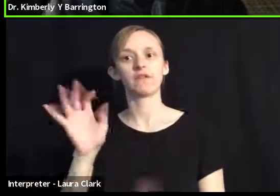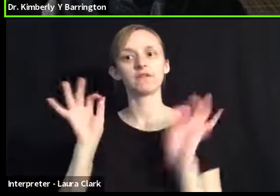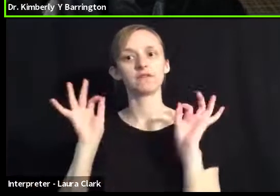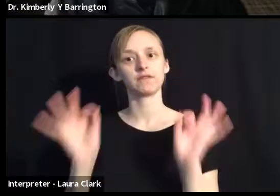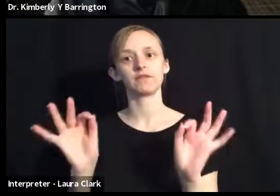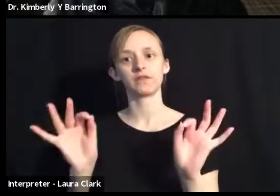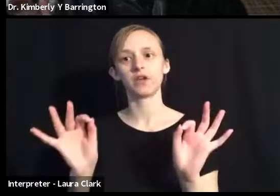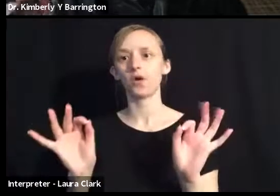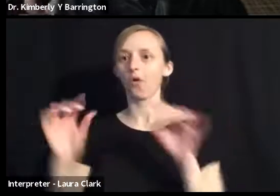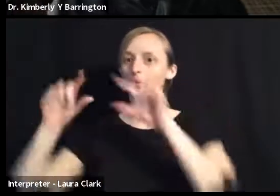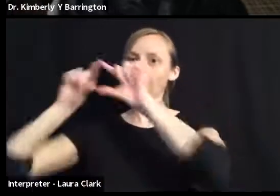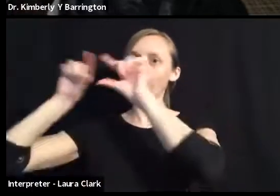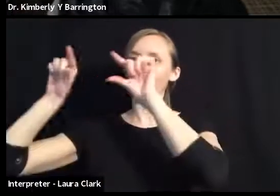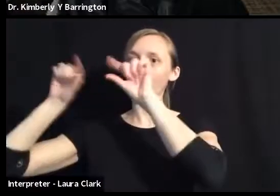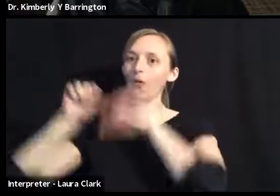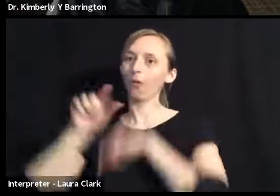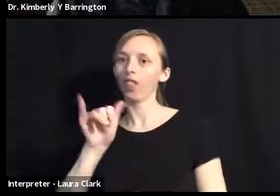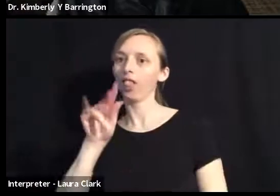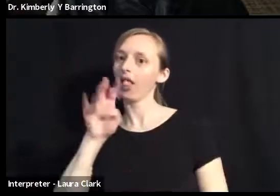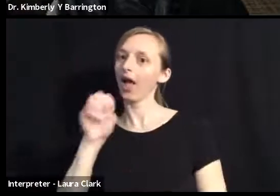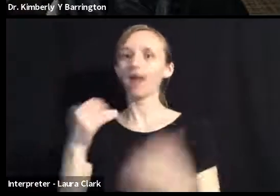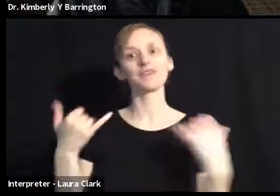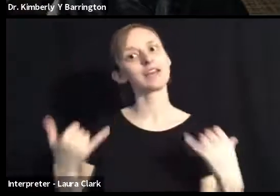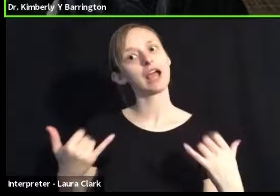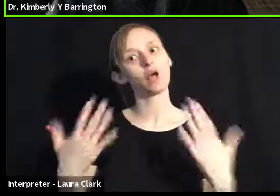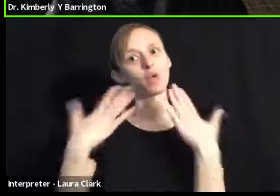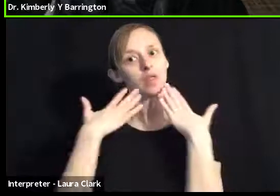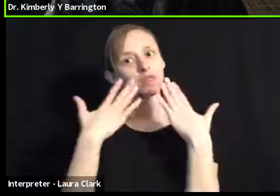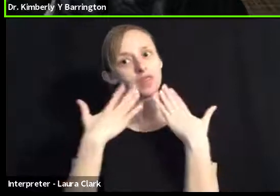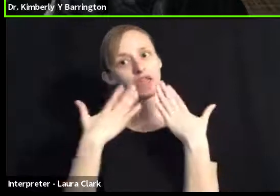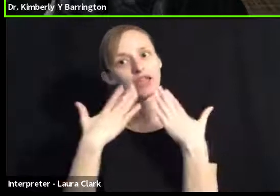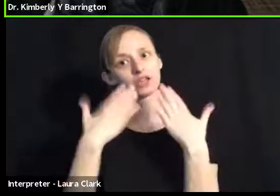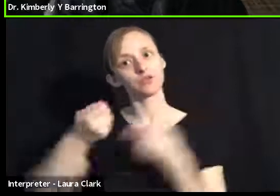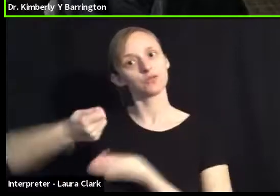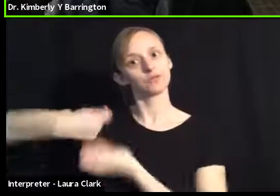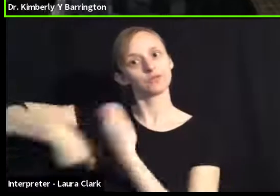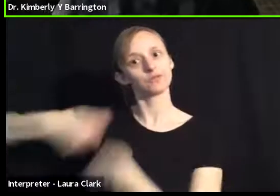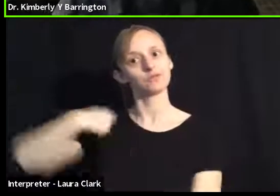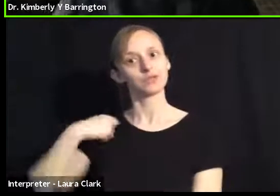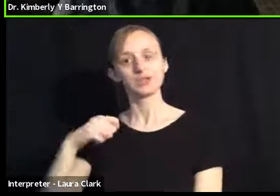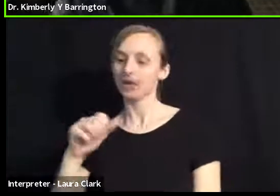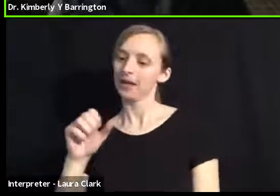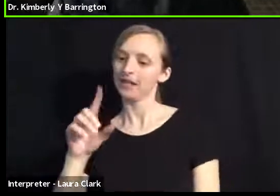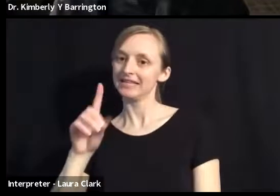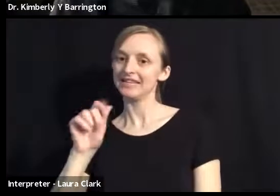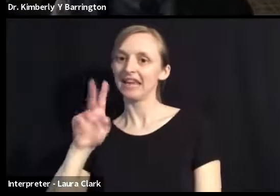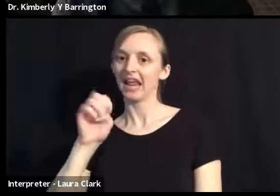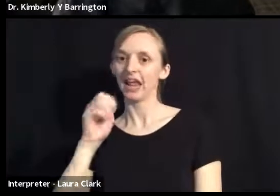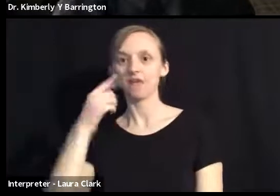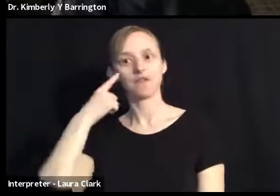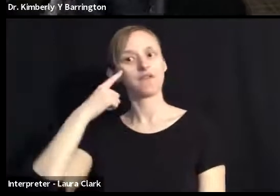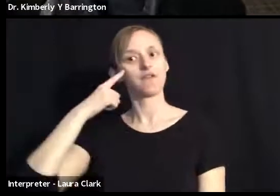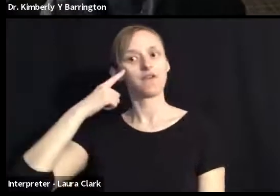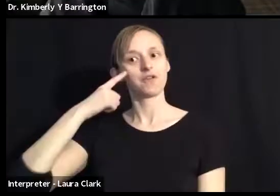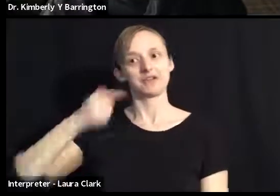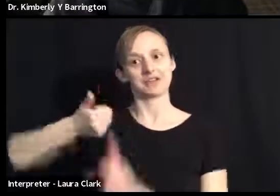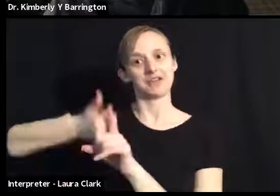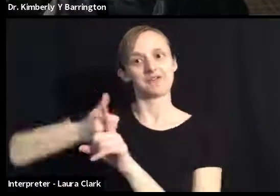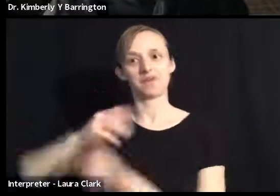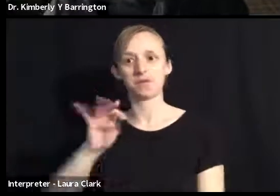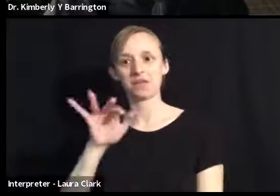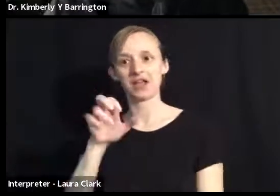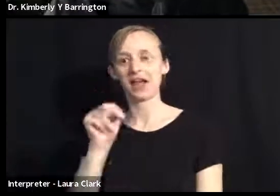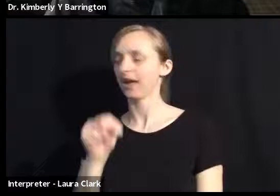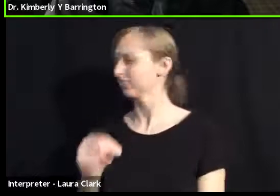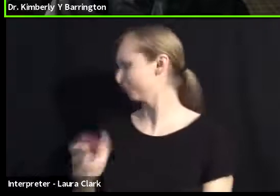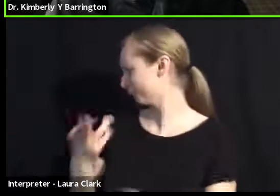live. Thank you. Master Dave, stand in, Breon. Of course, Dr. Kimberly. So